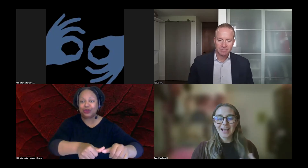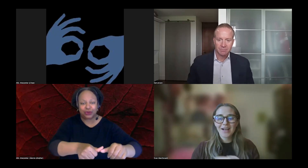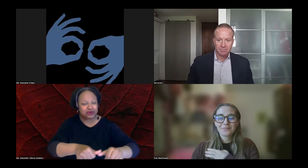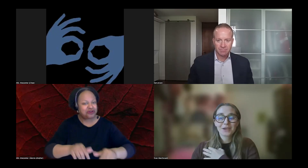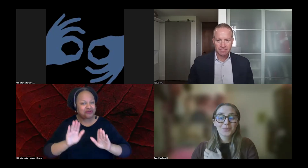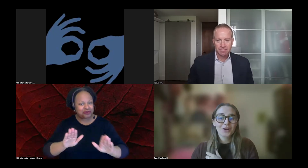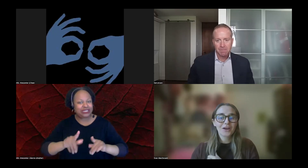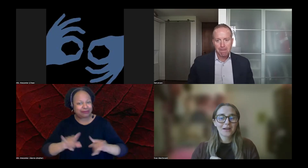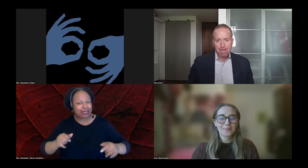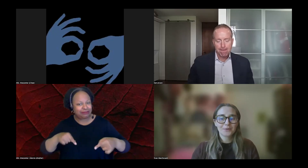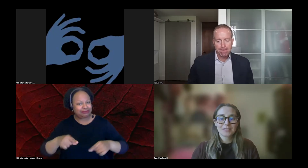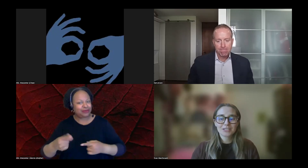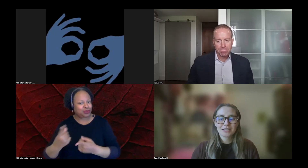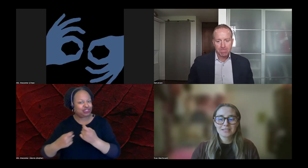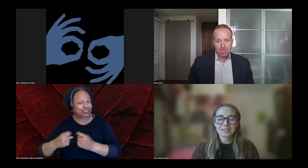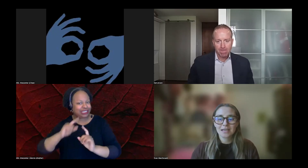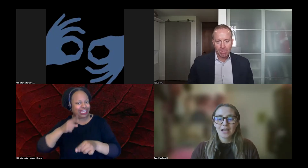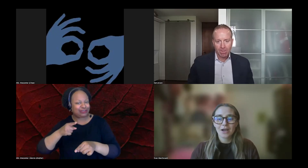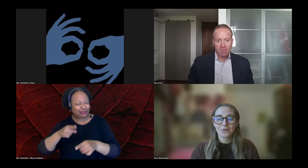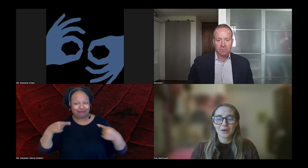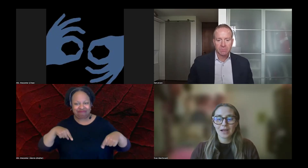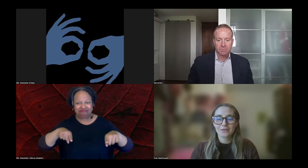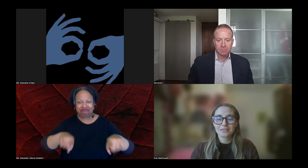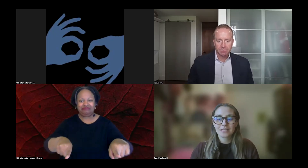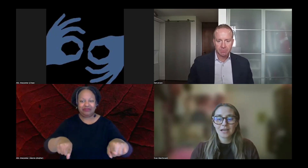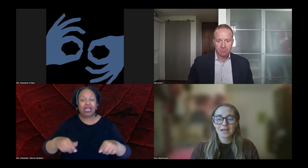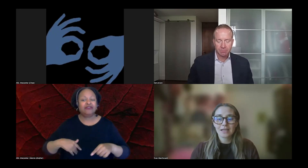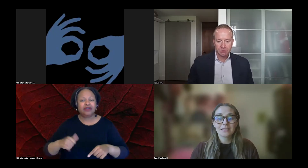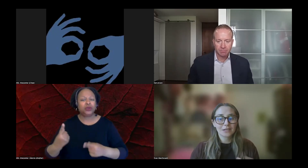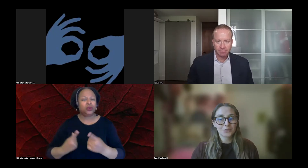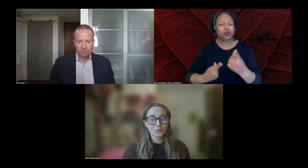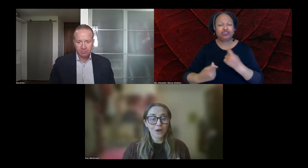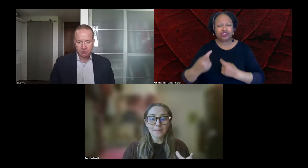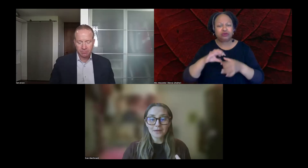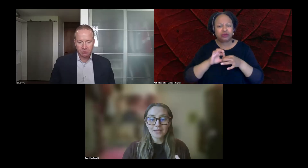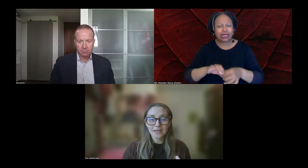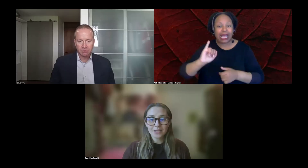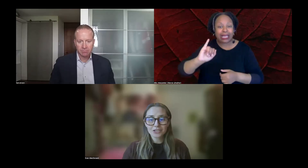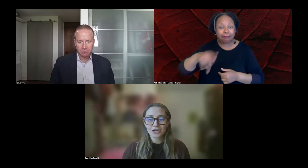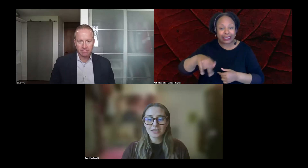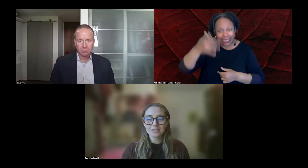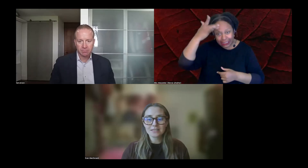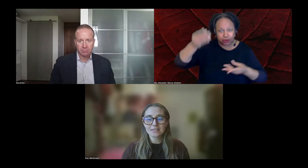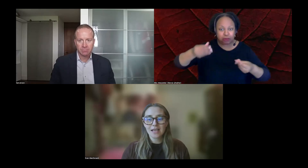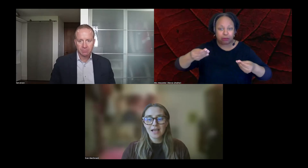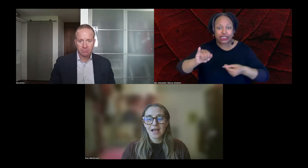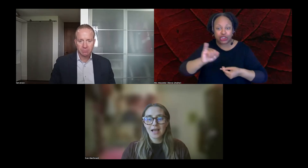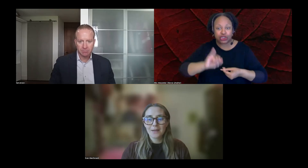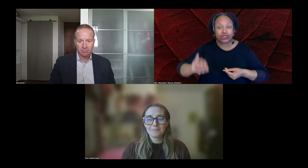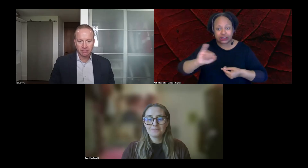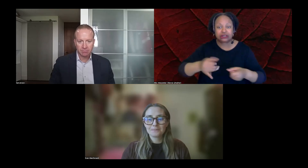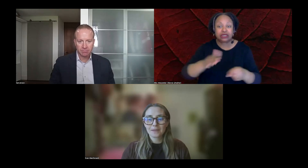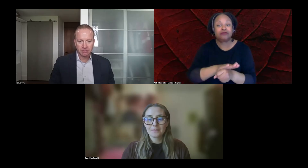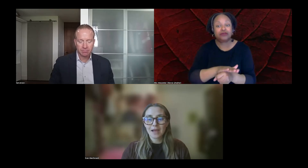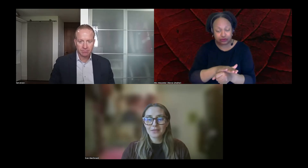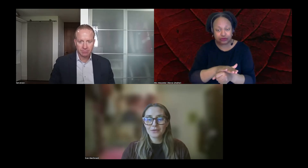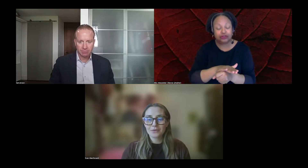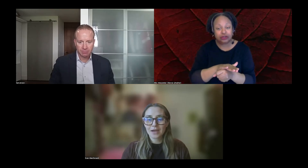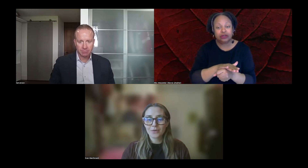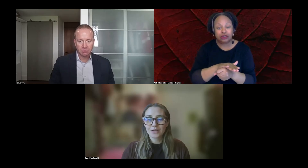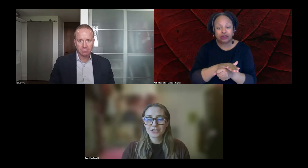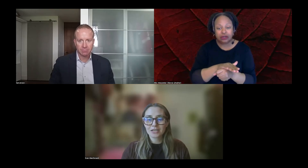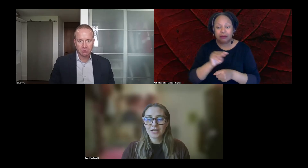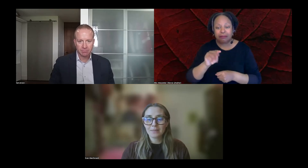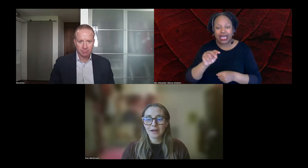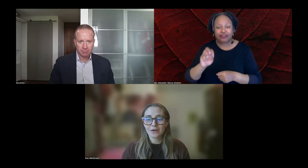great. There were a couple questions around intellectual property insurance. Matthew